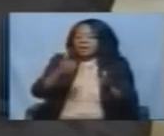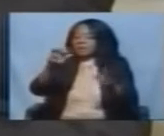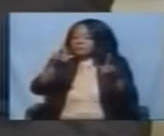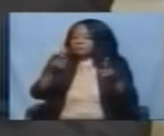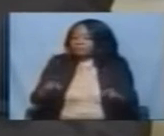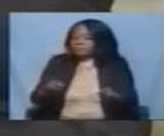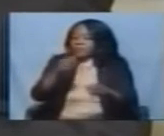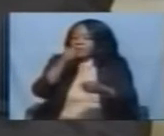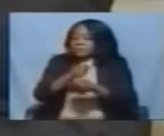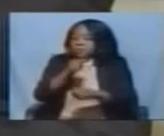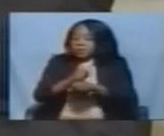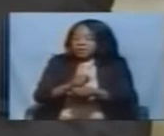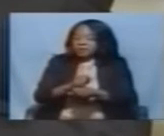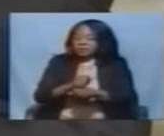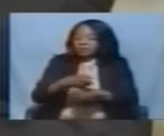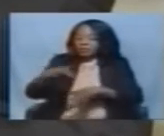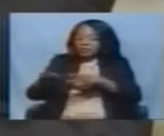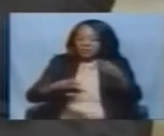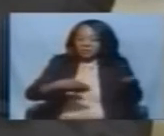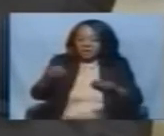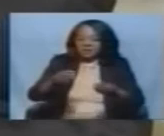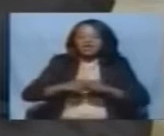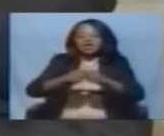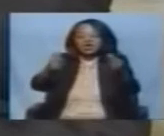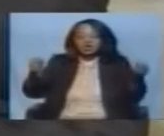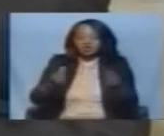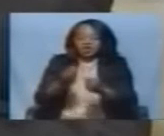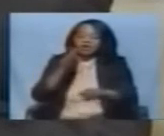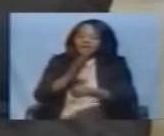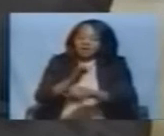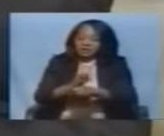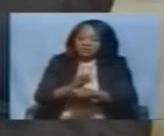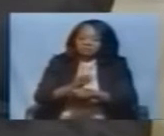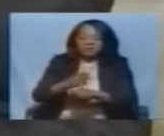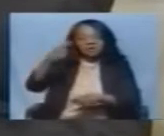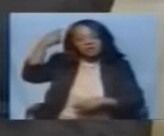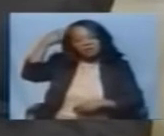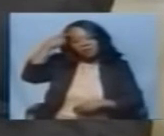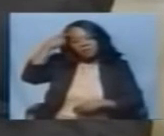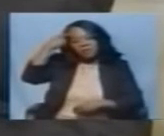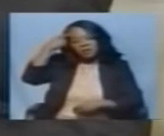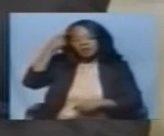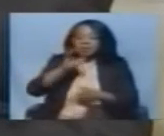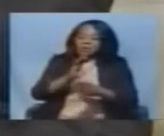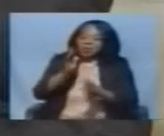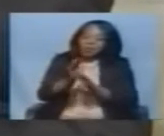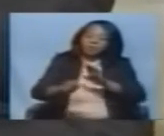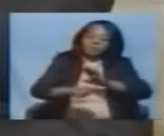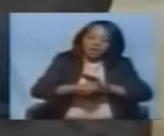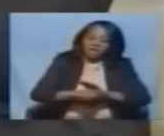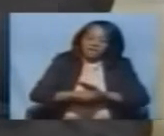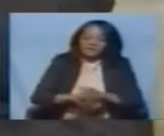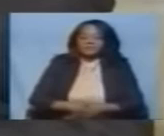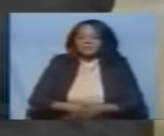that is working in the supply chain function, whether in government or private.